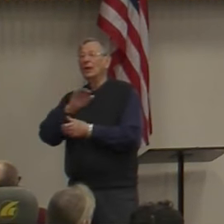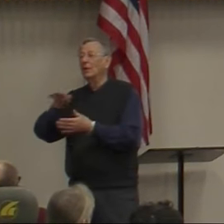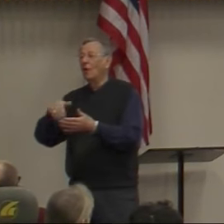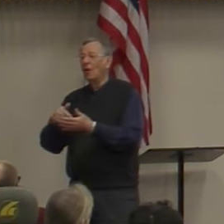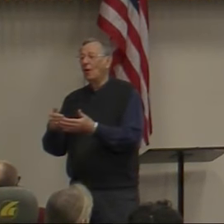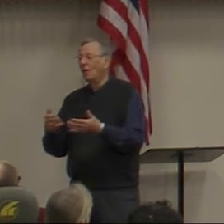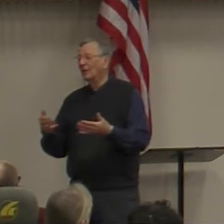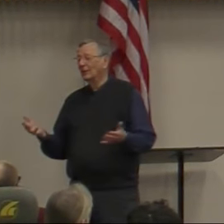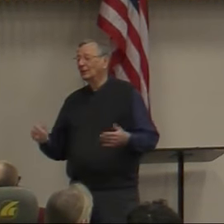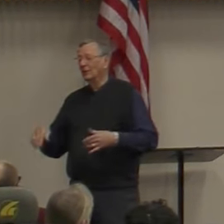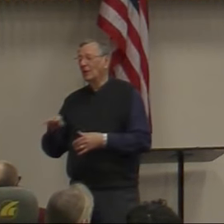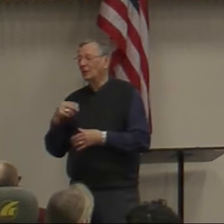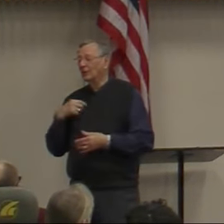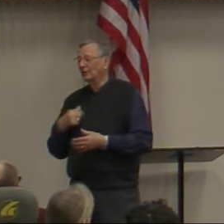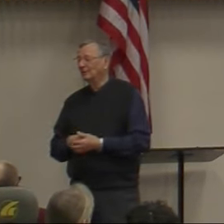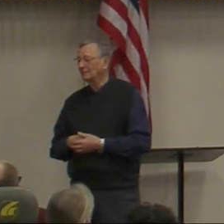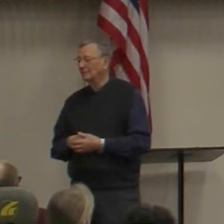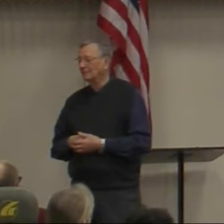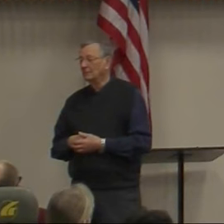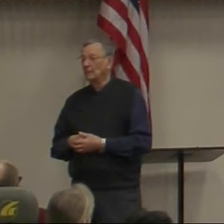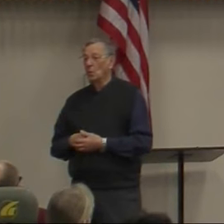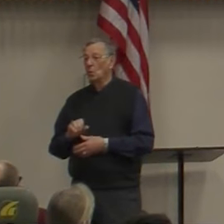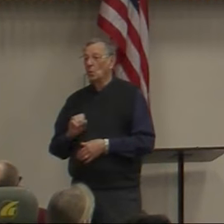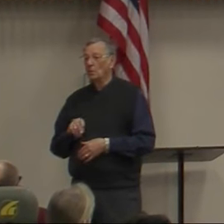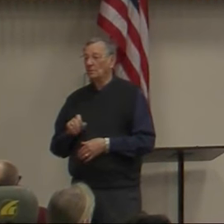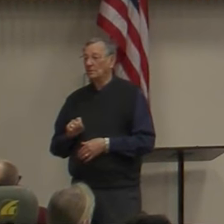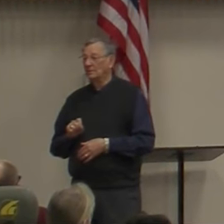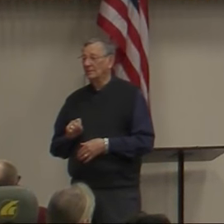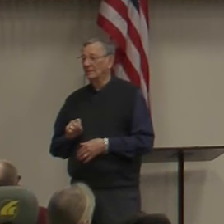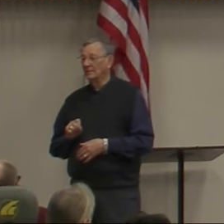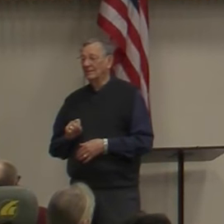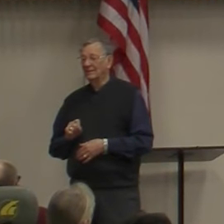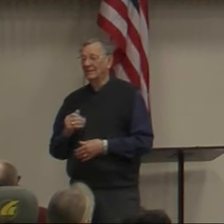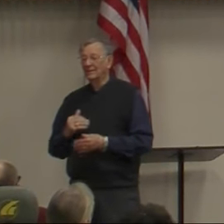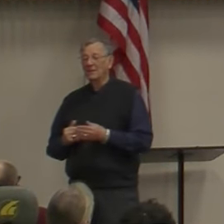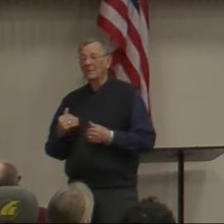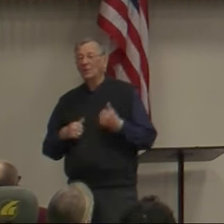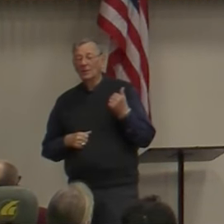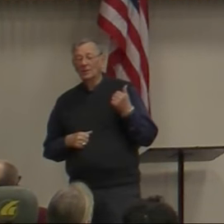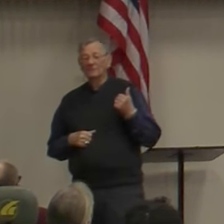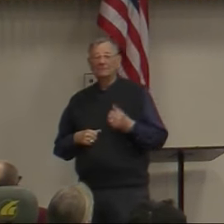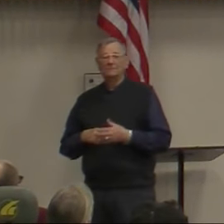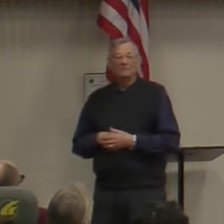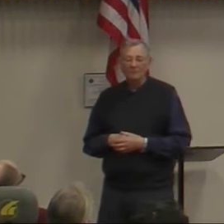time. Oops. Can y'all take me back one?